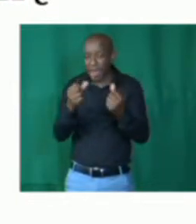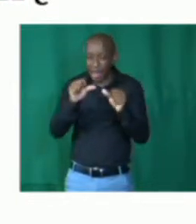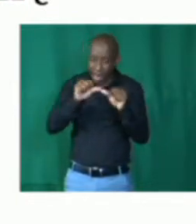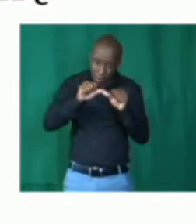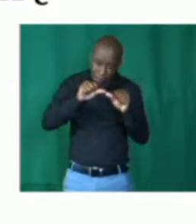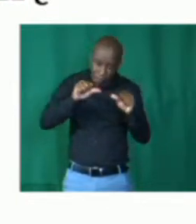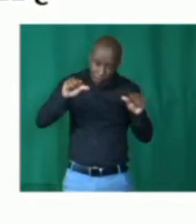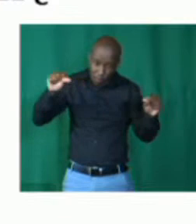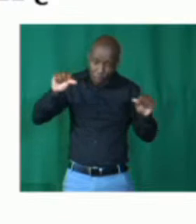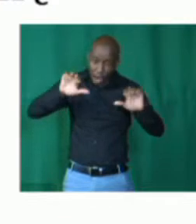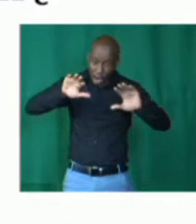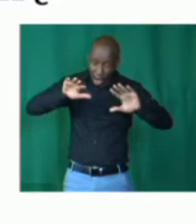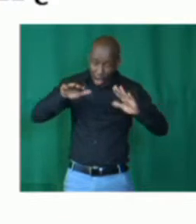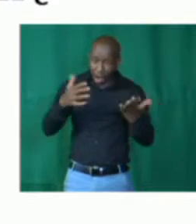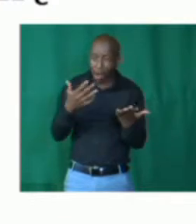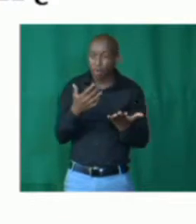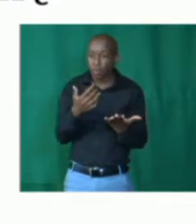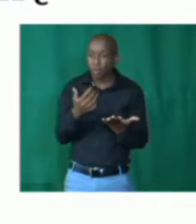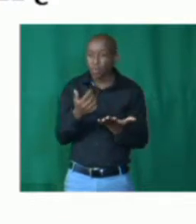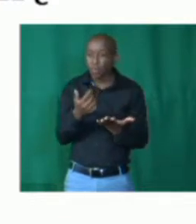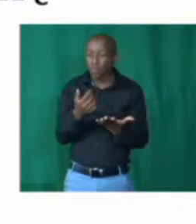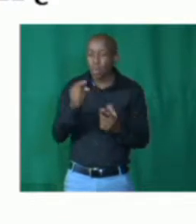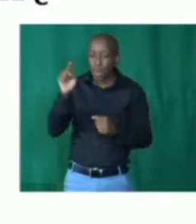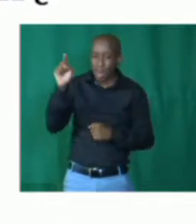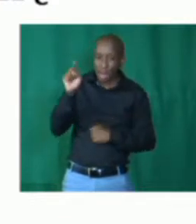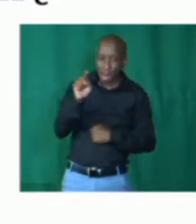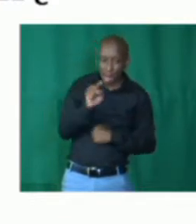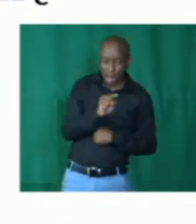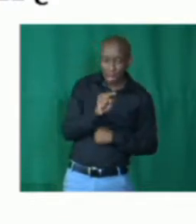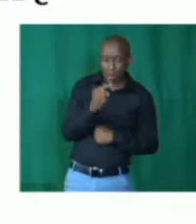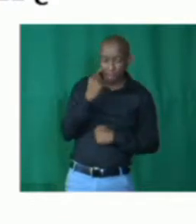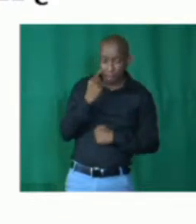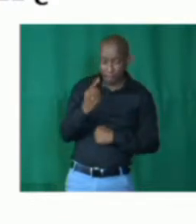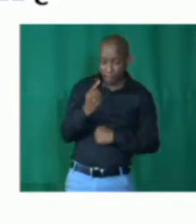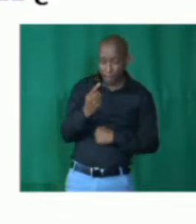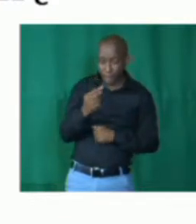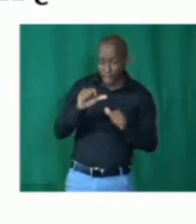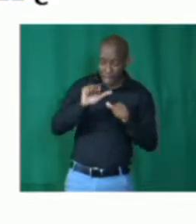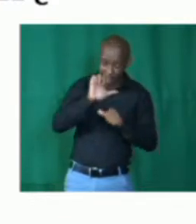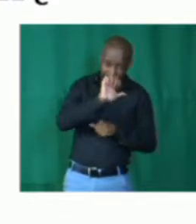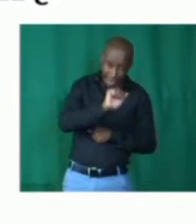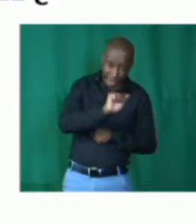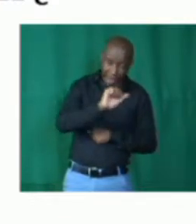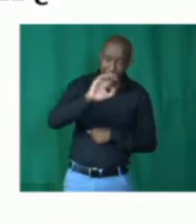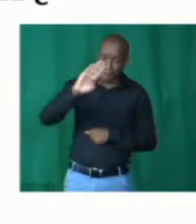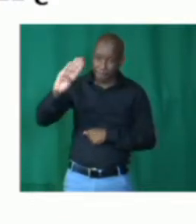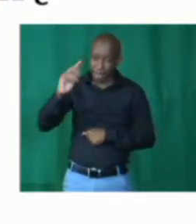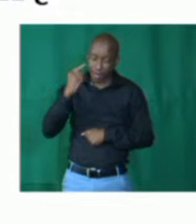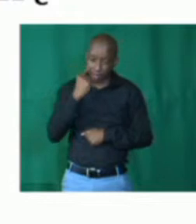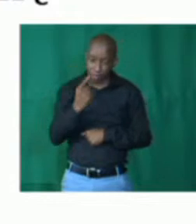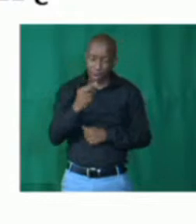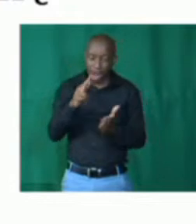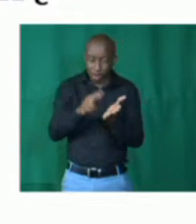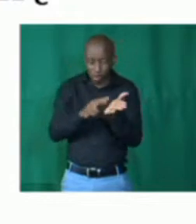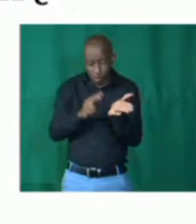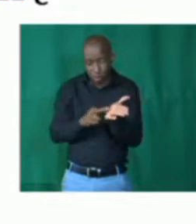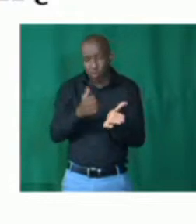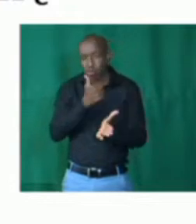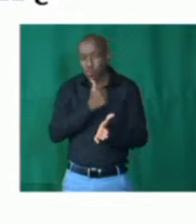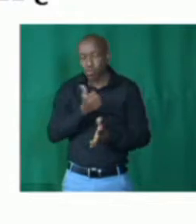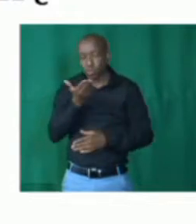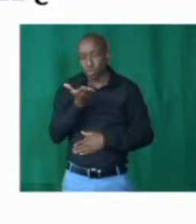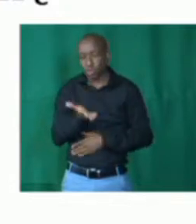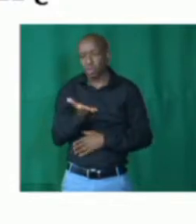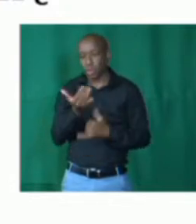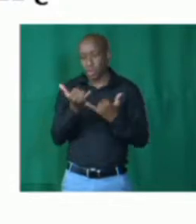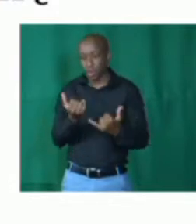the length of the slanting line, that is the line A B, using Pythagoras